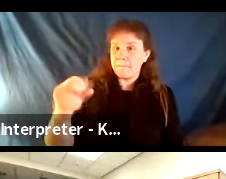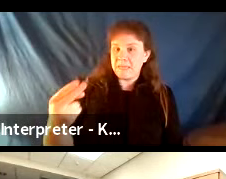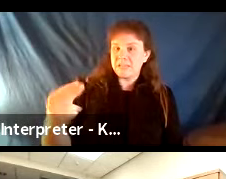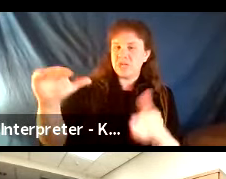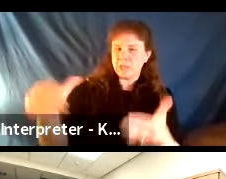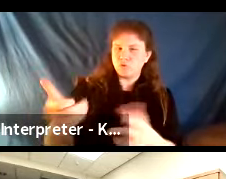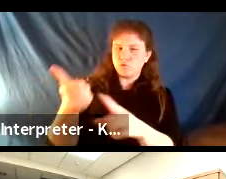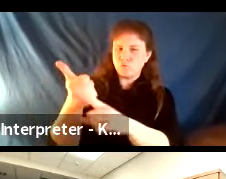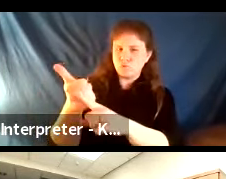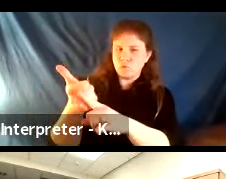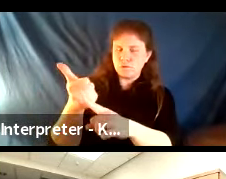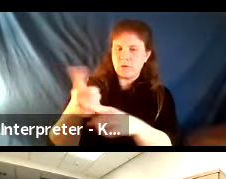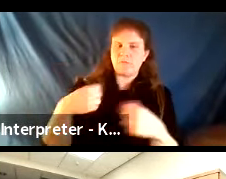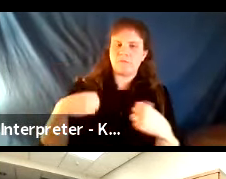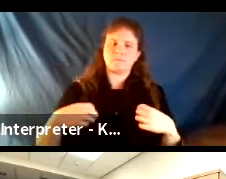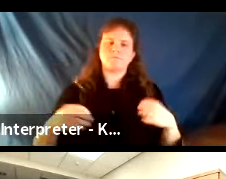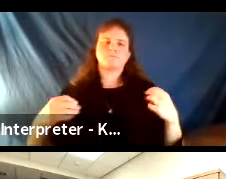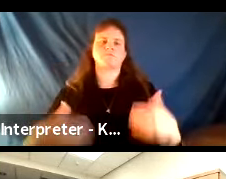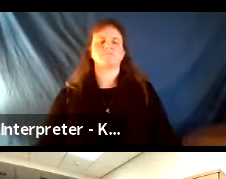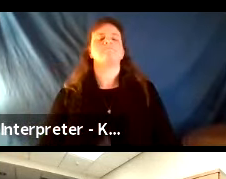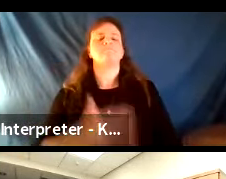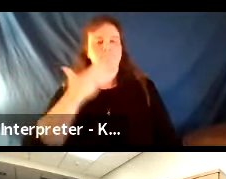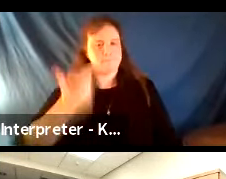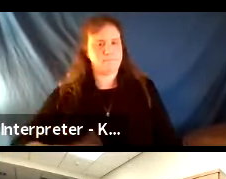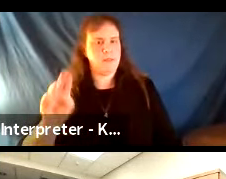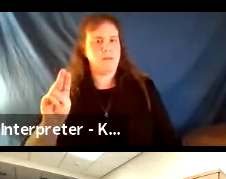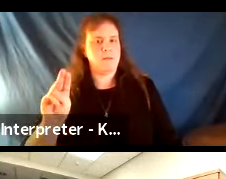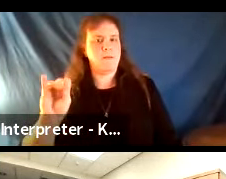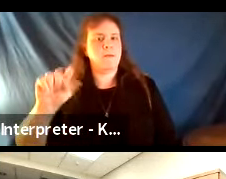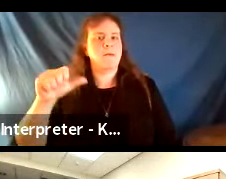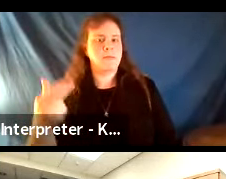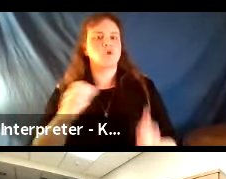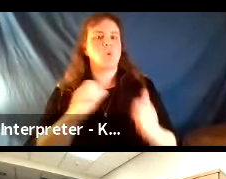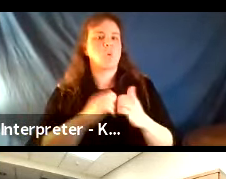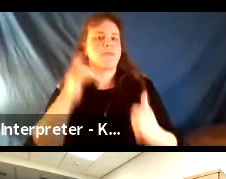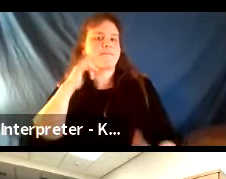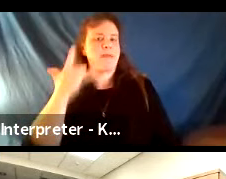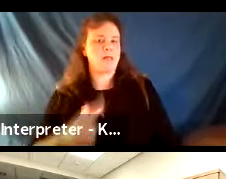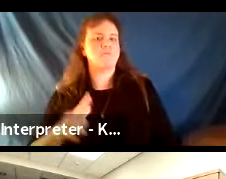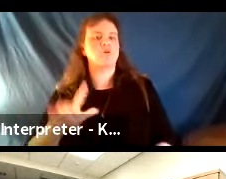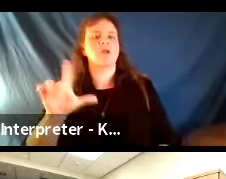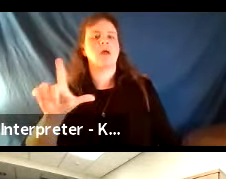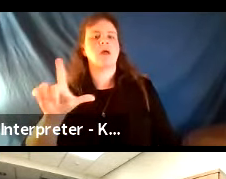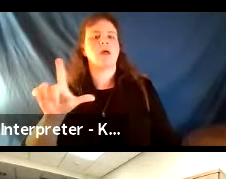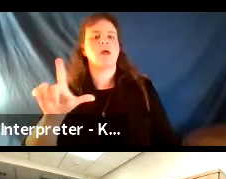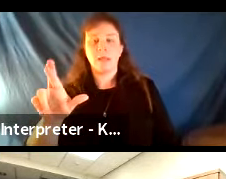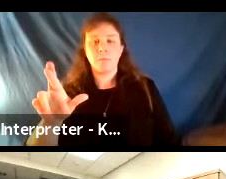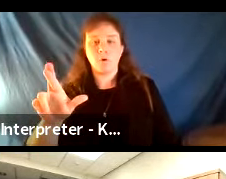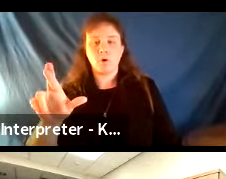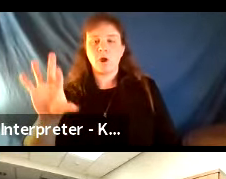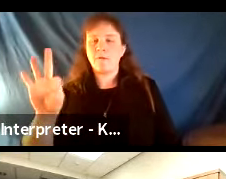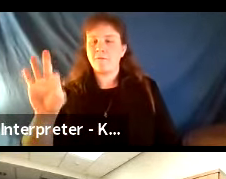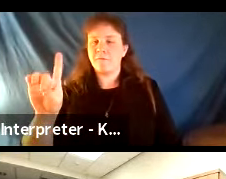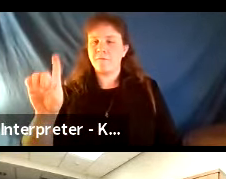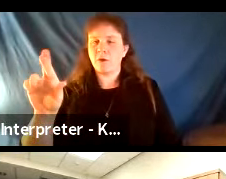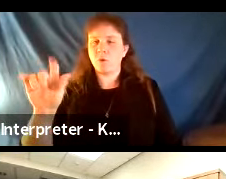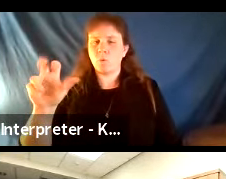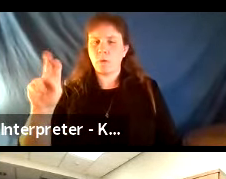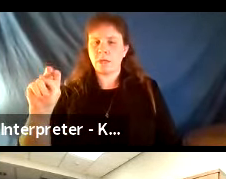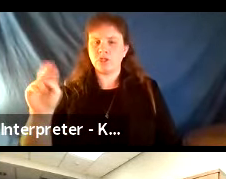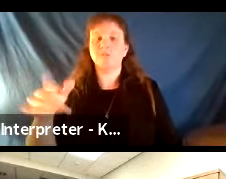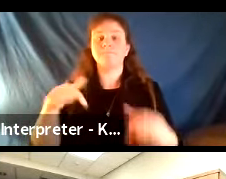yourself. Thank you. Mitch Steiger with the California Labor Federation. And as labor representatives,